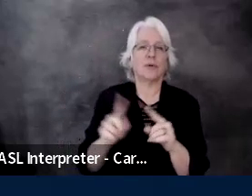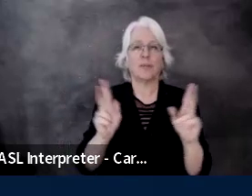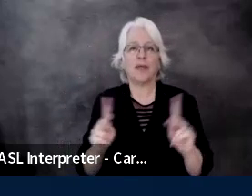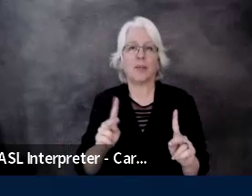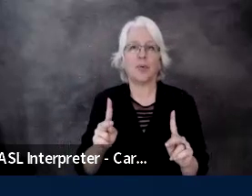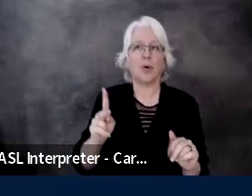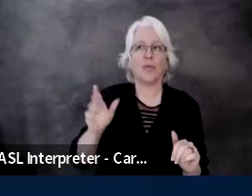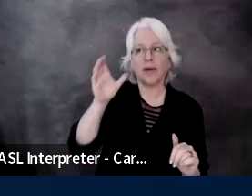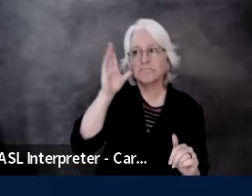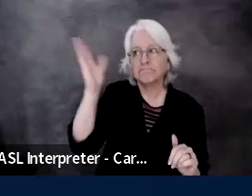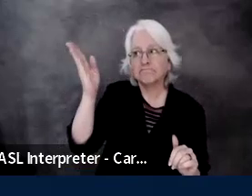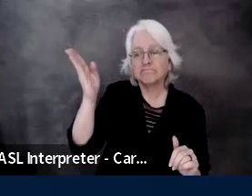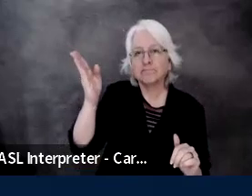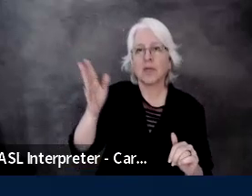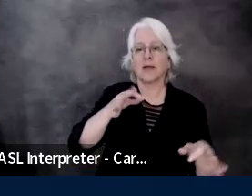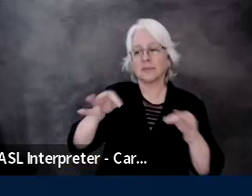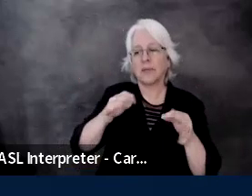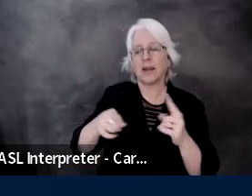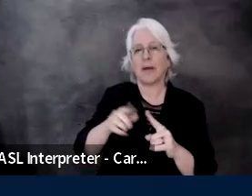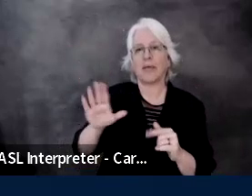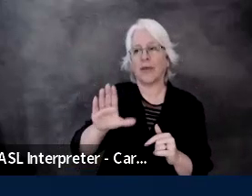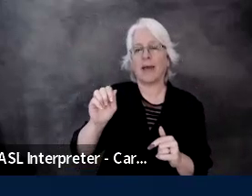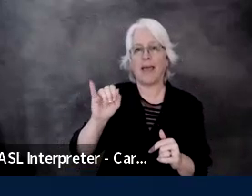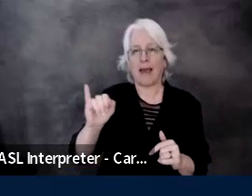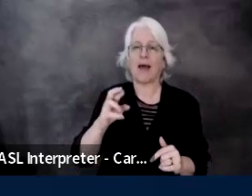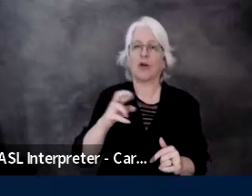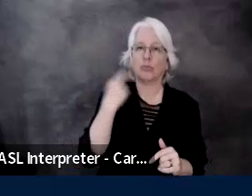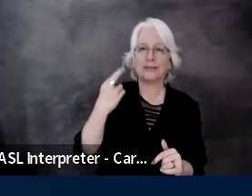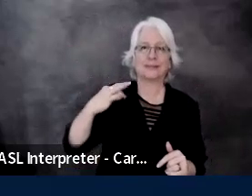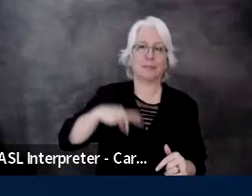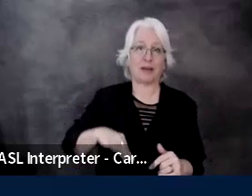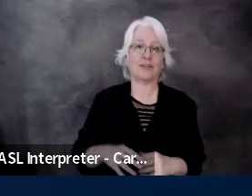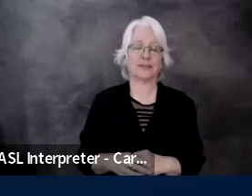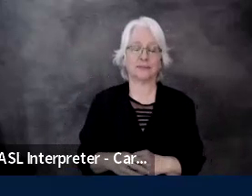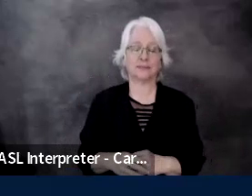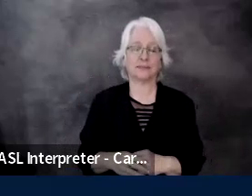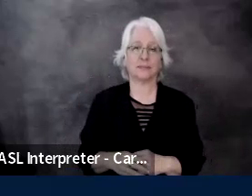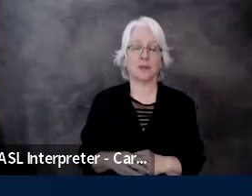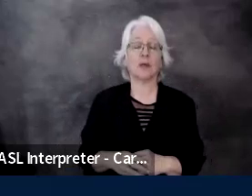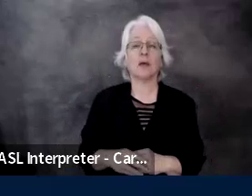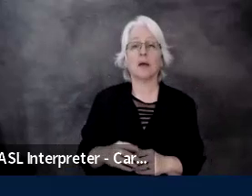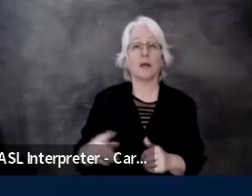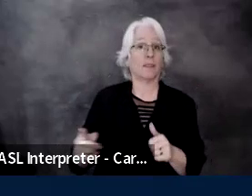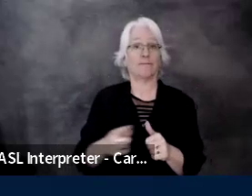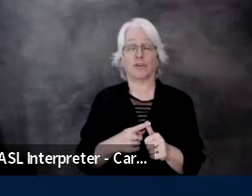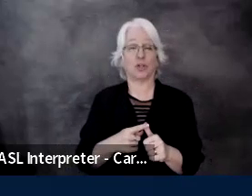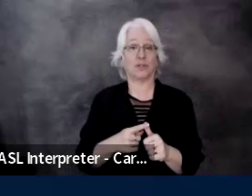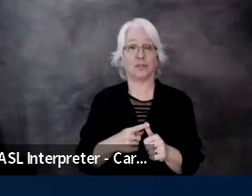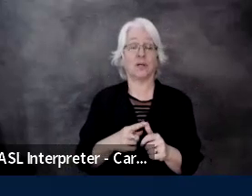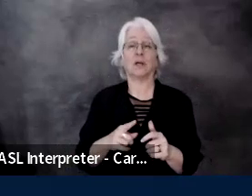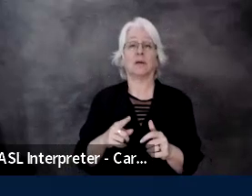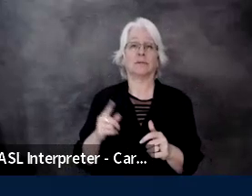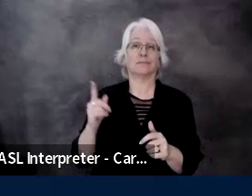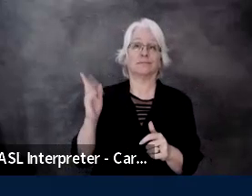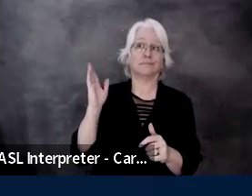the community about AI, risks, and benefits. We kicked off our series first with a foundation